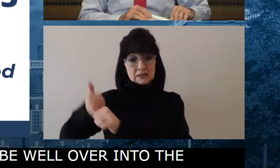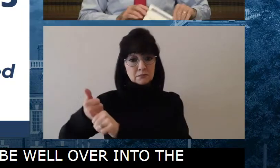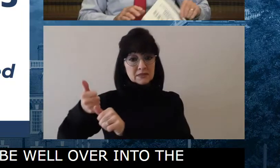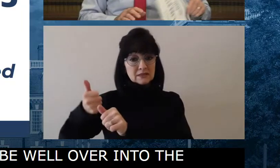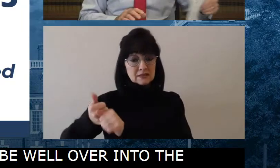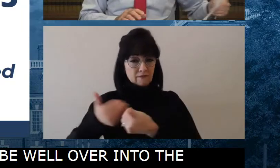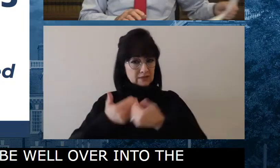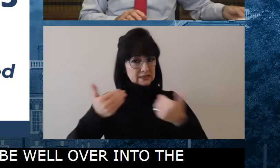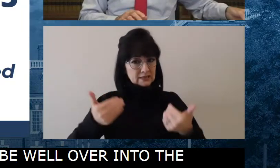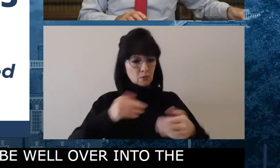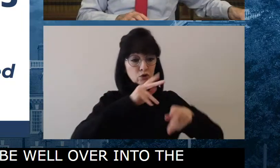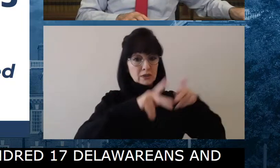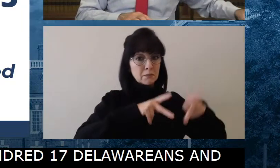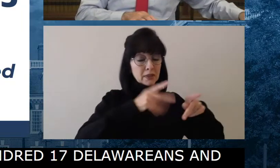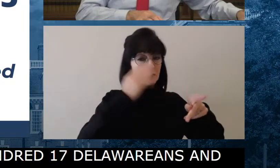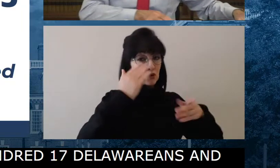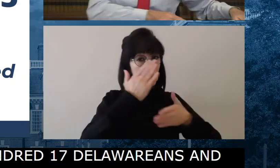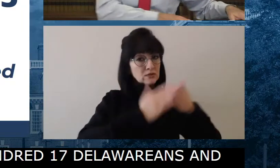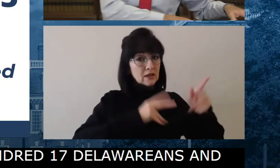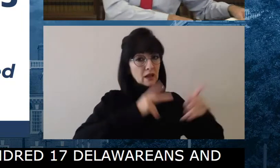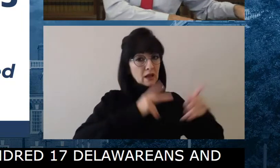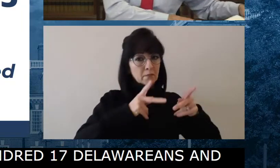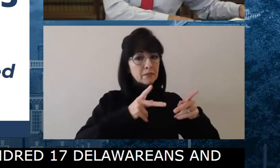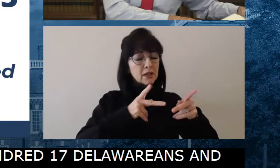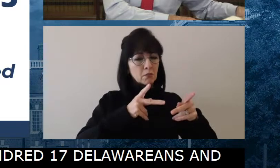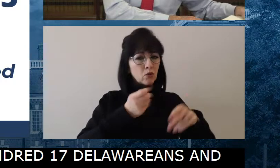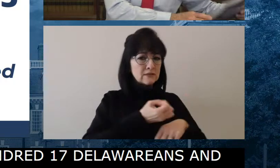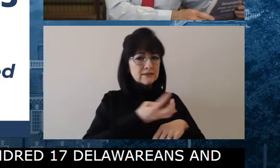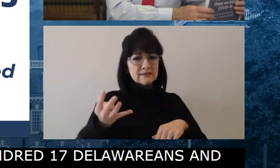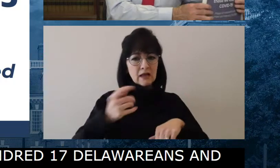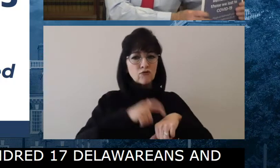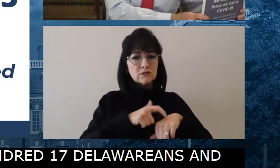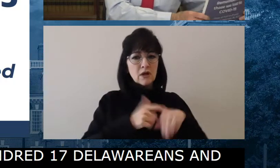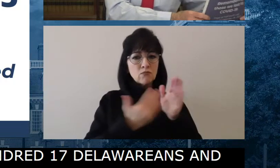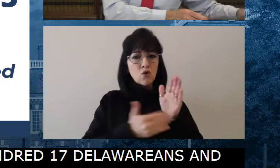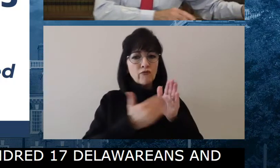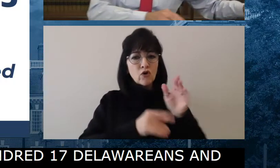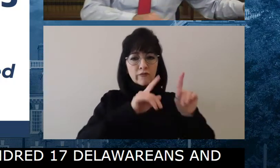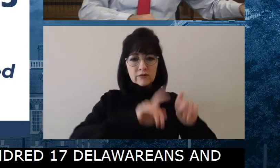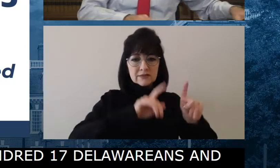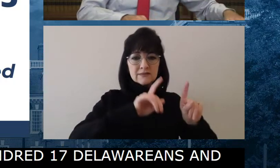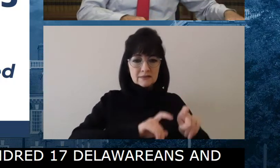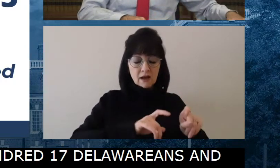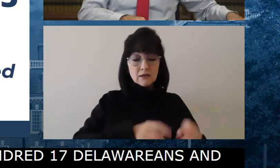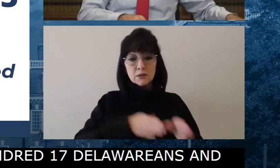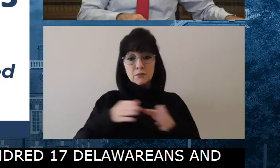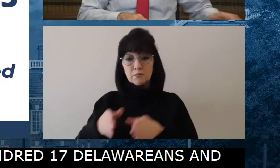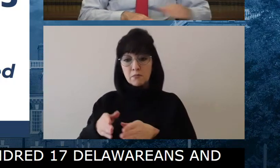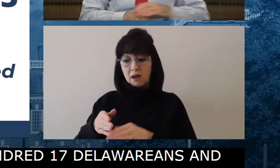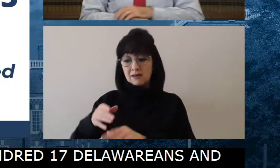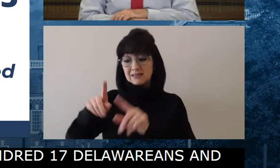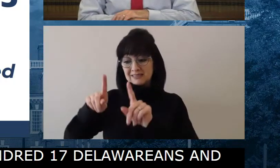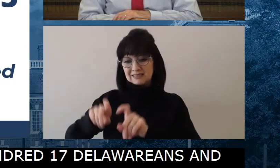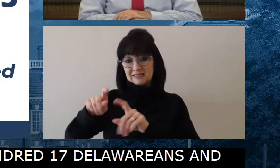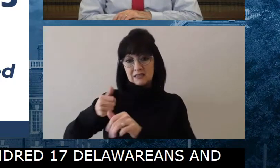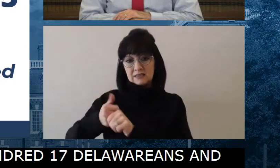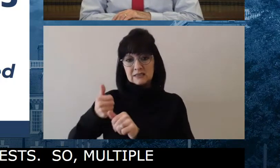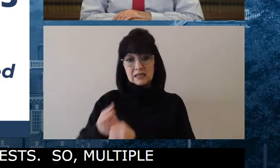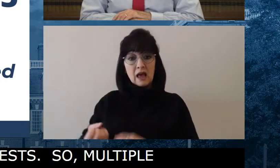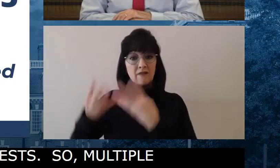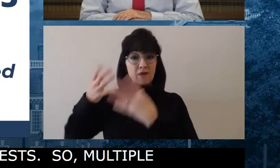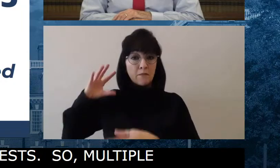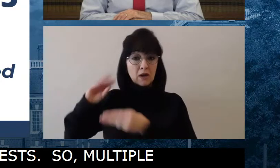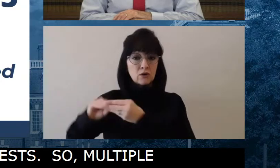So multiple Delawareans who've received more than one test. I talked